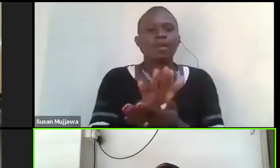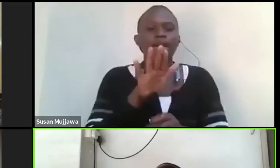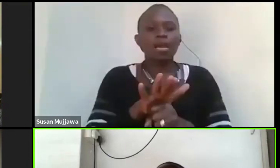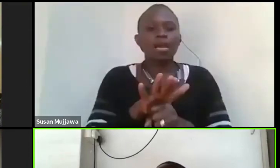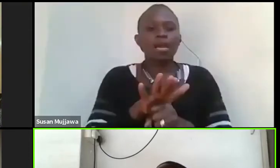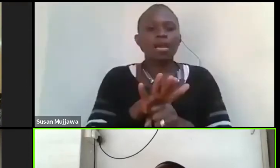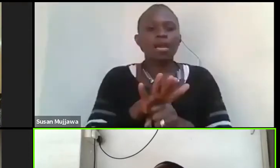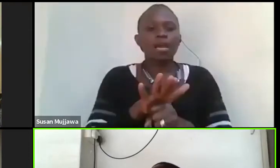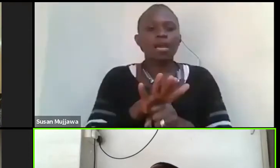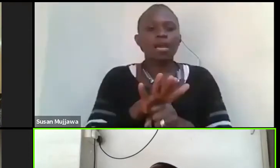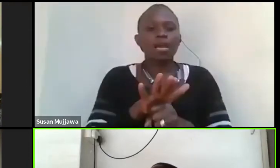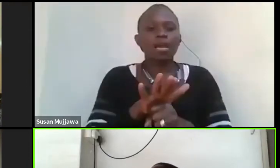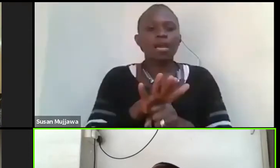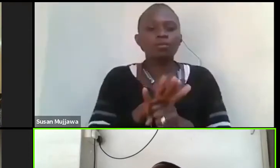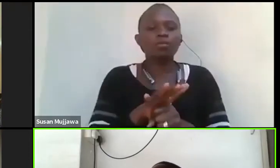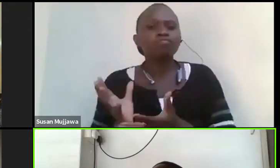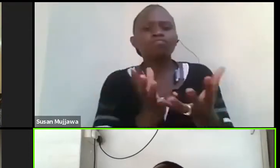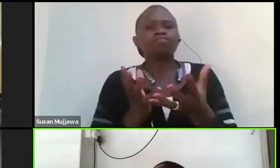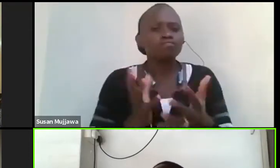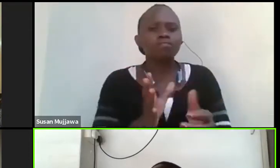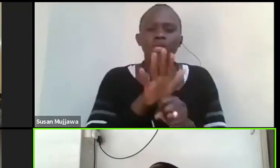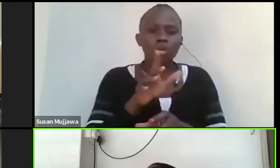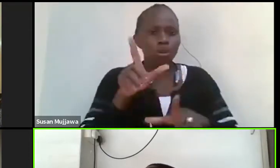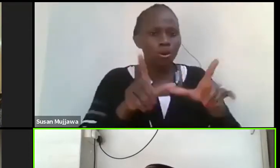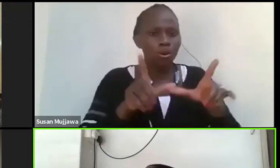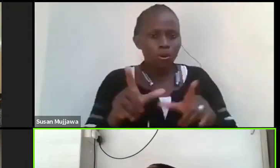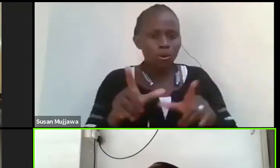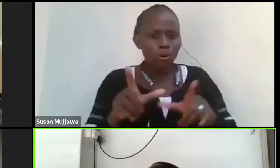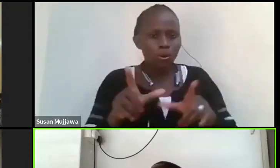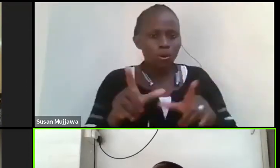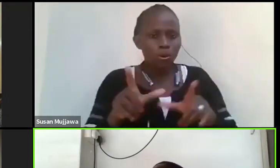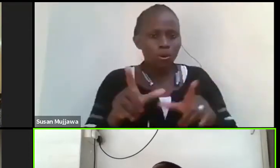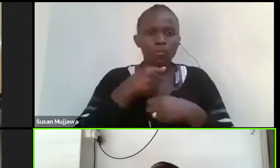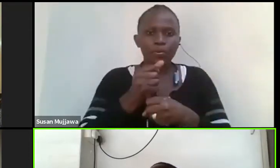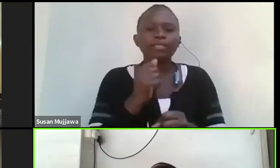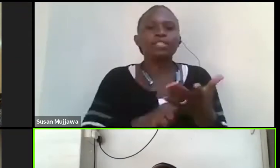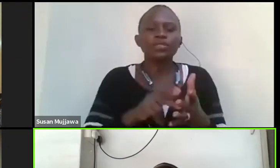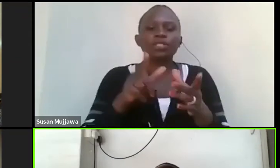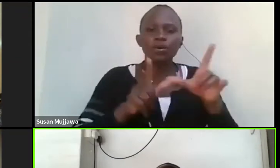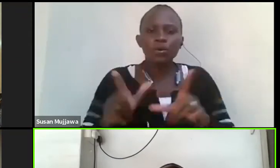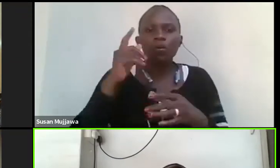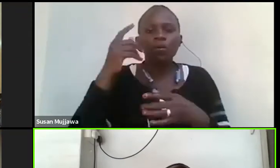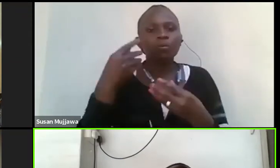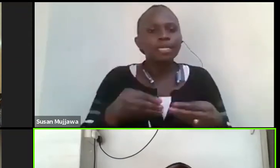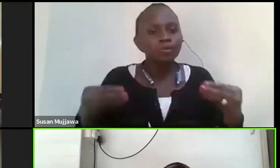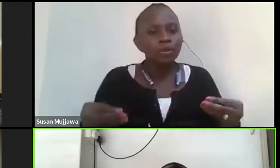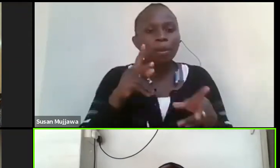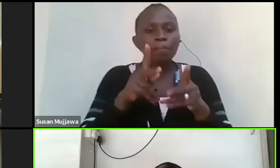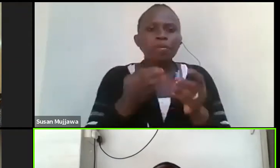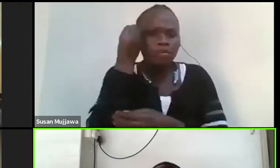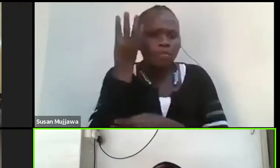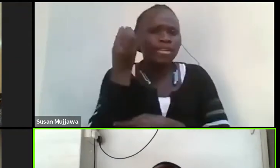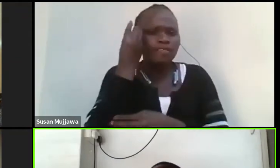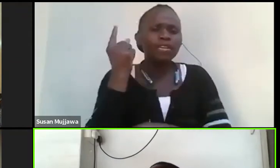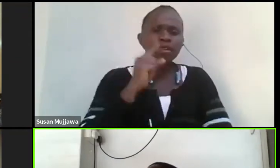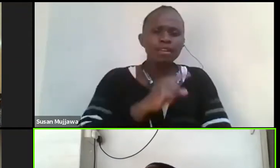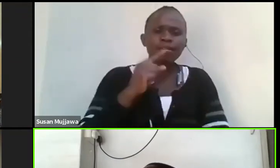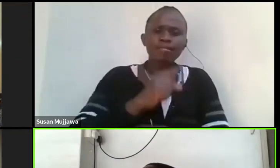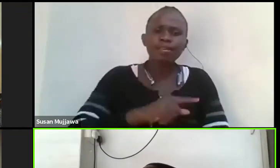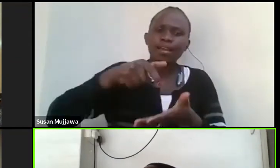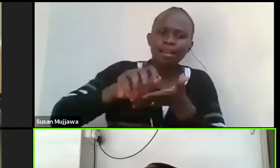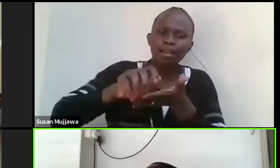now local products using local materials. People are innovating every day. Sanitizer, like one of the